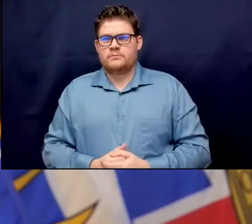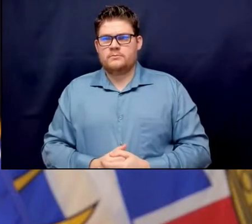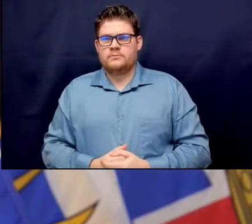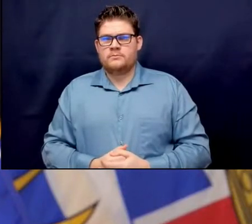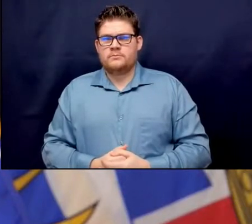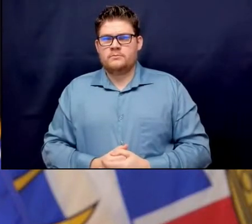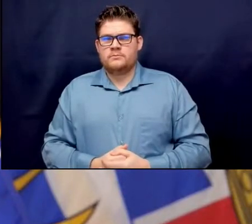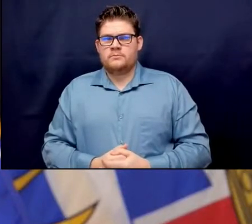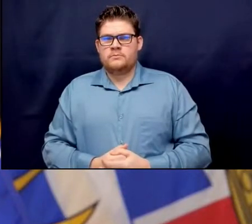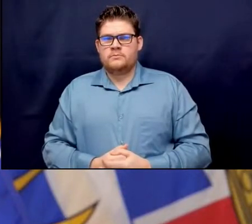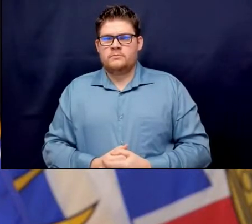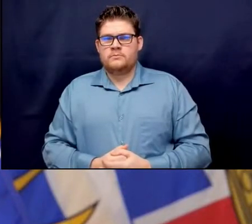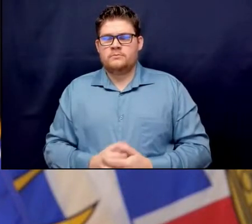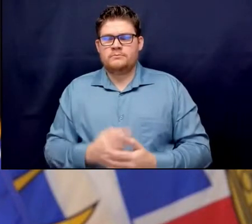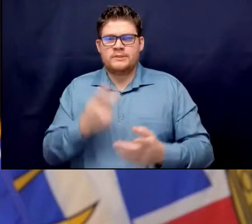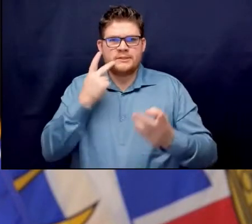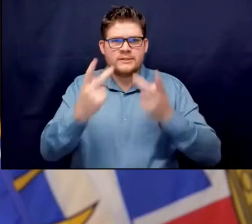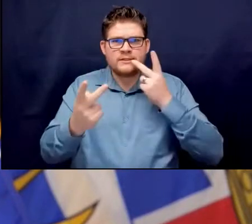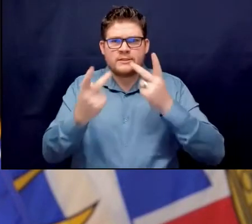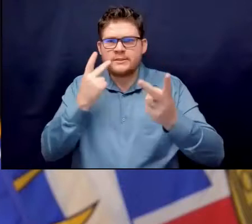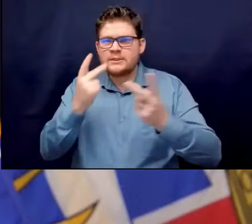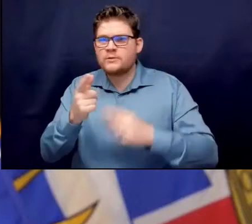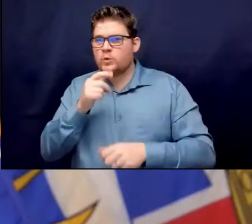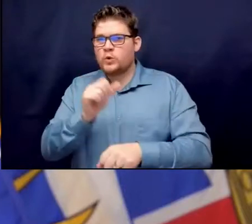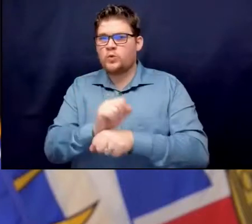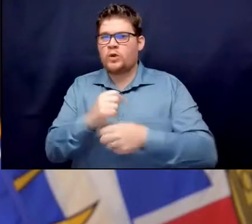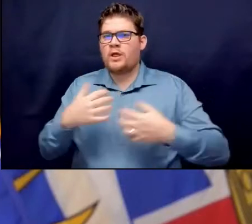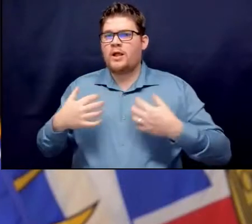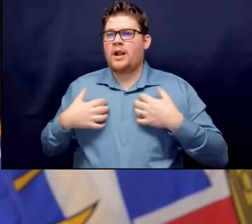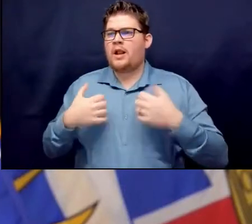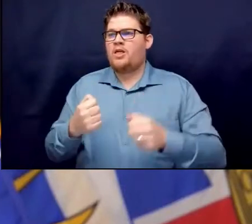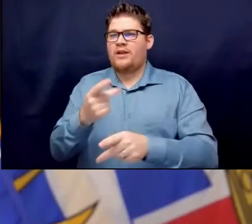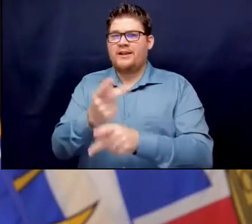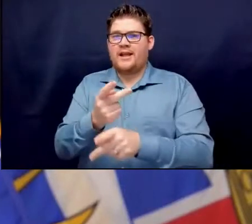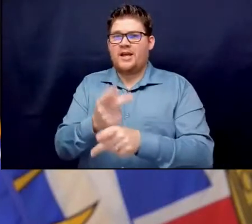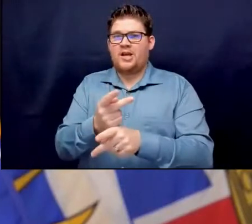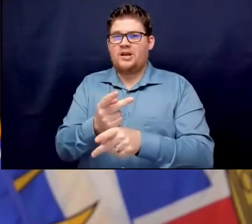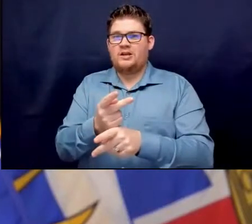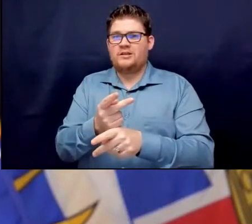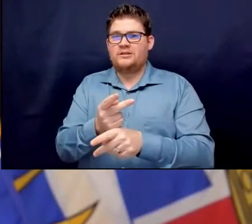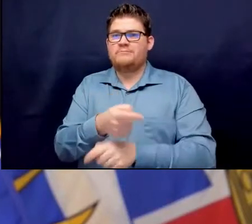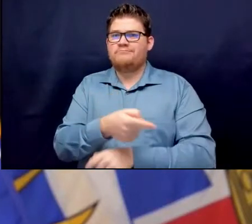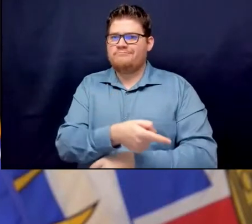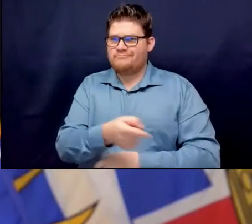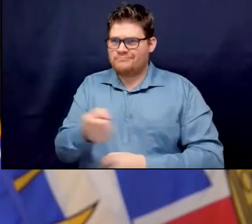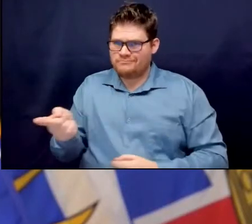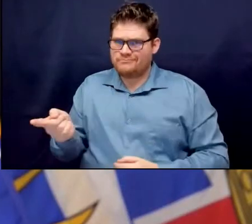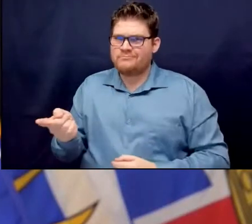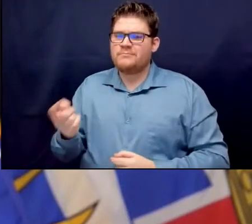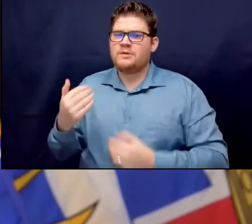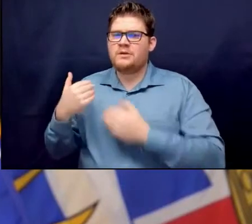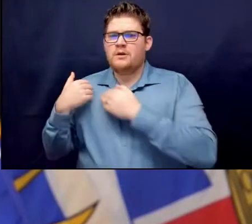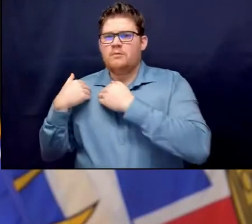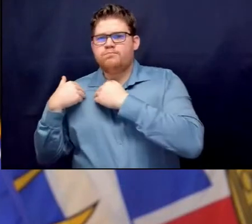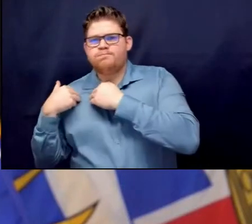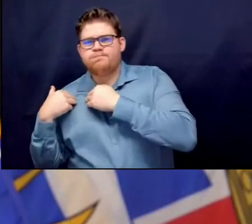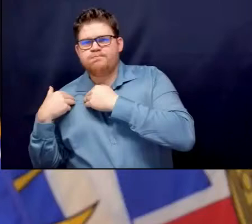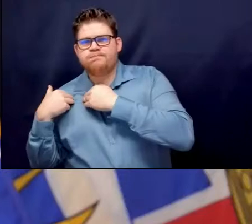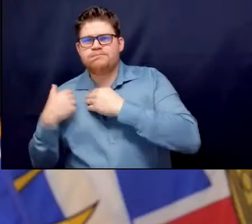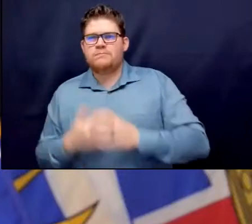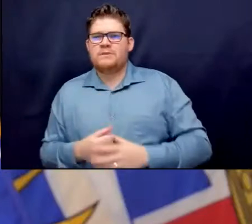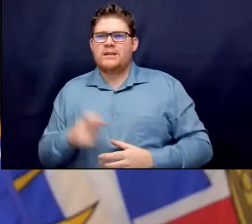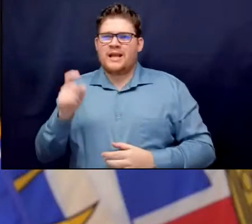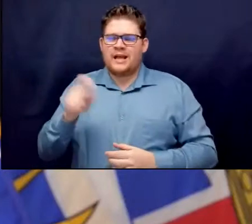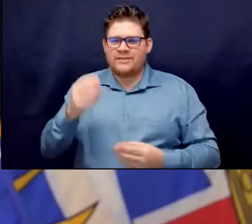when they make those decisions, understanding that they have impacts on other people when you put in place